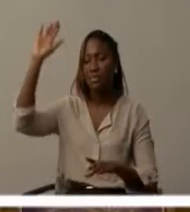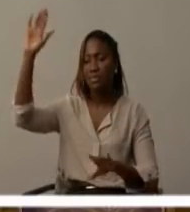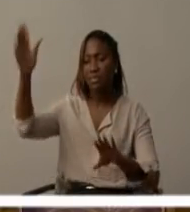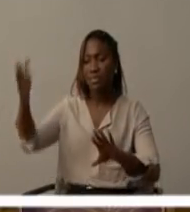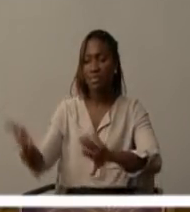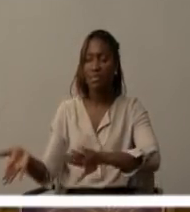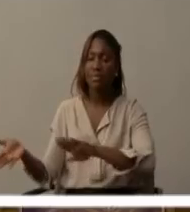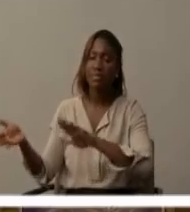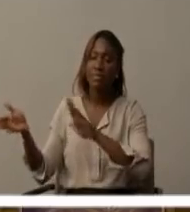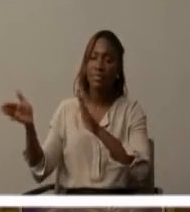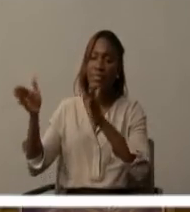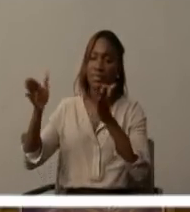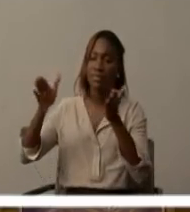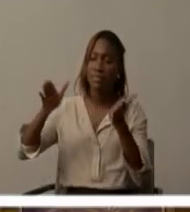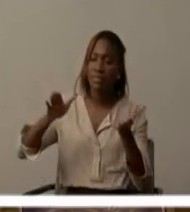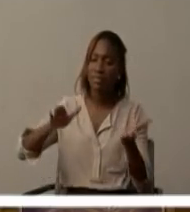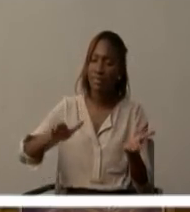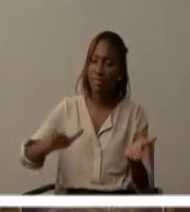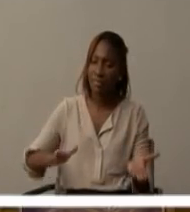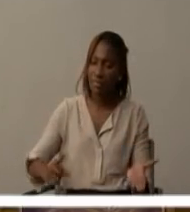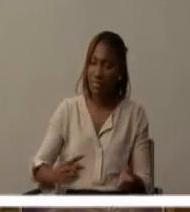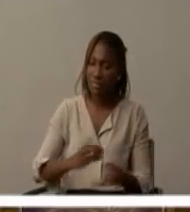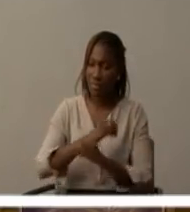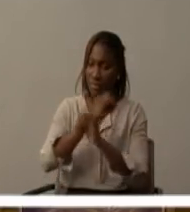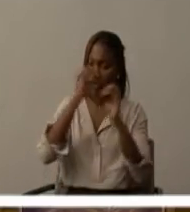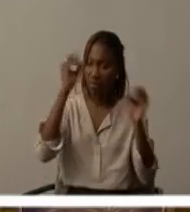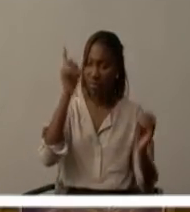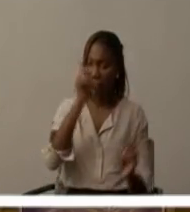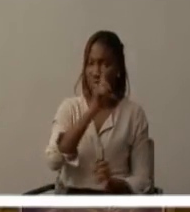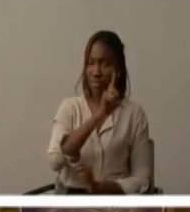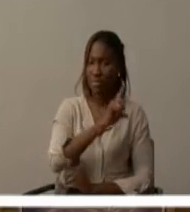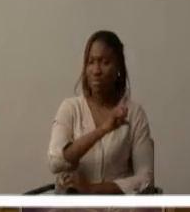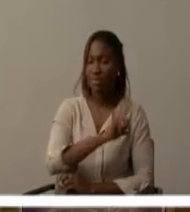proclaim your death, O